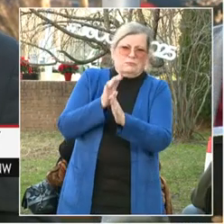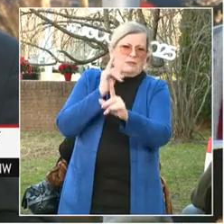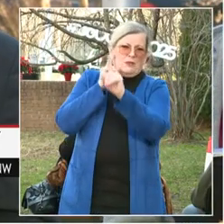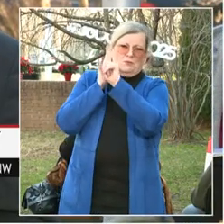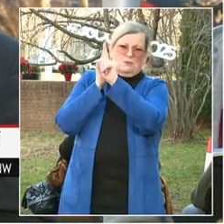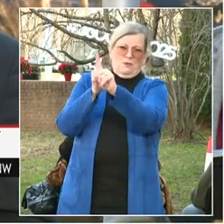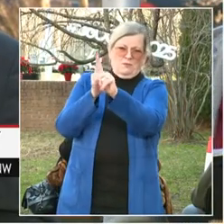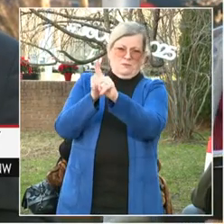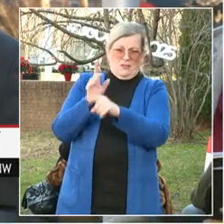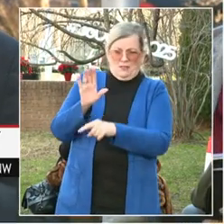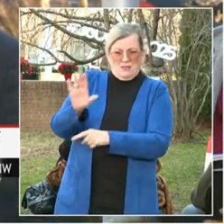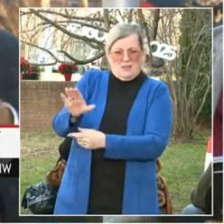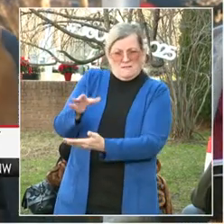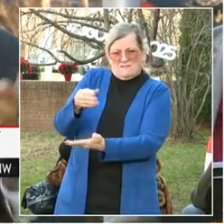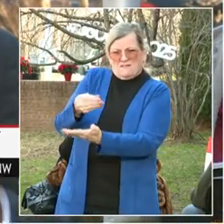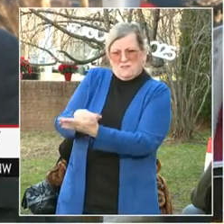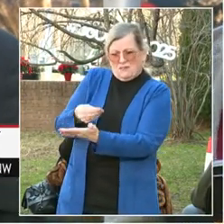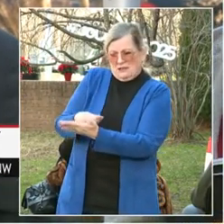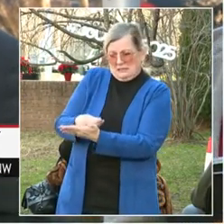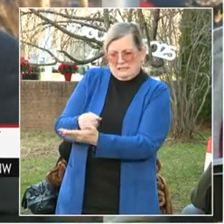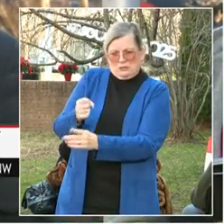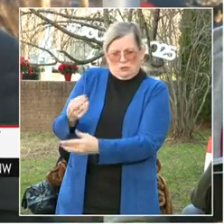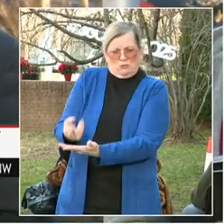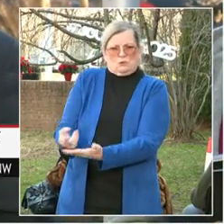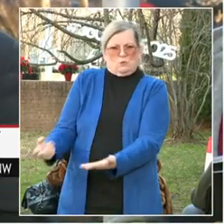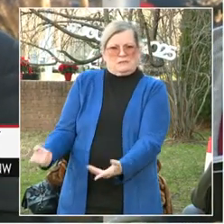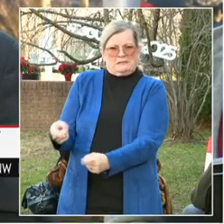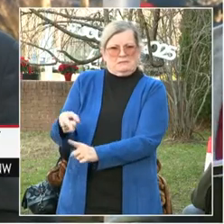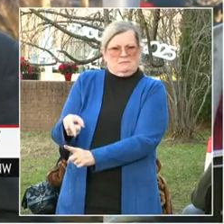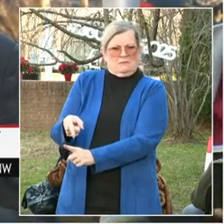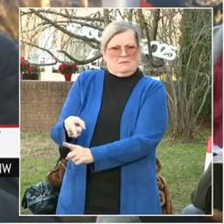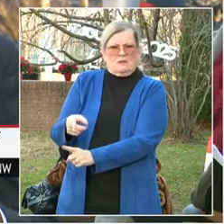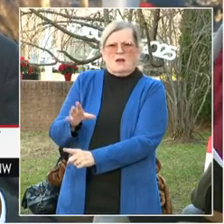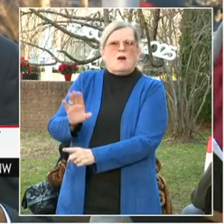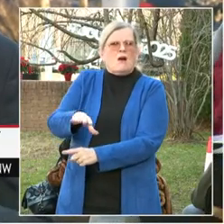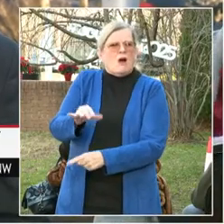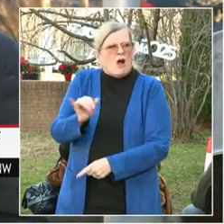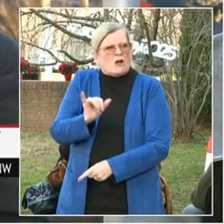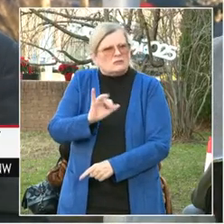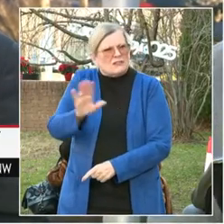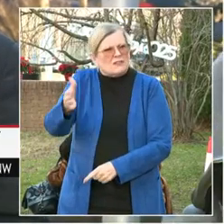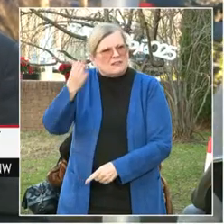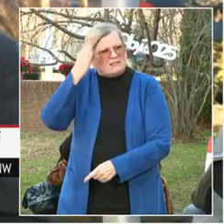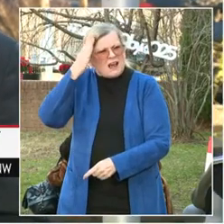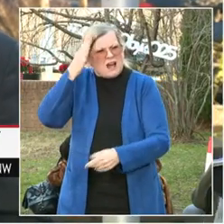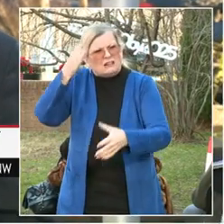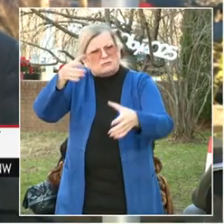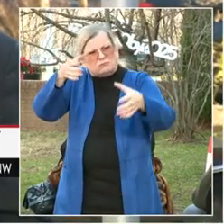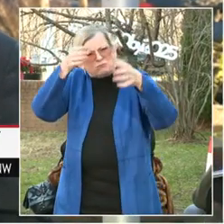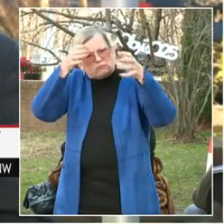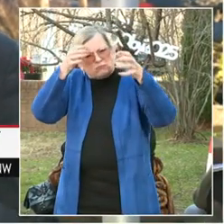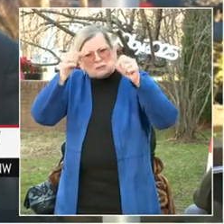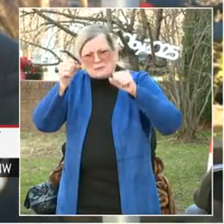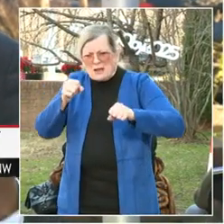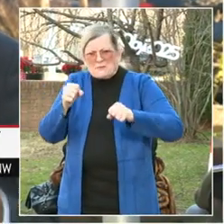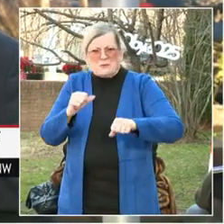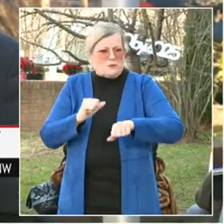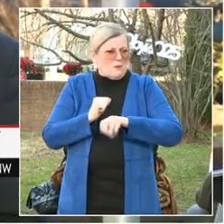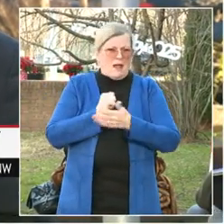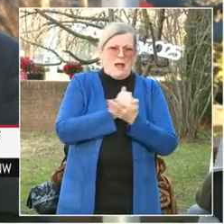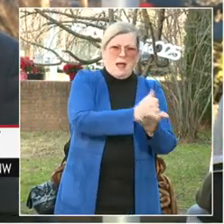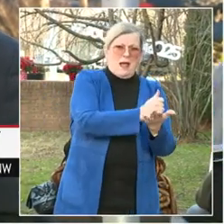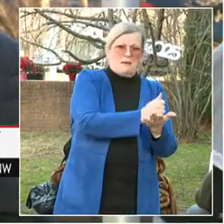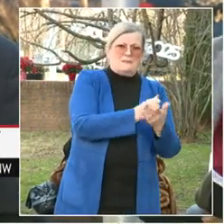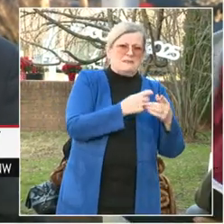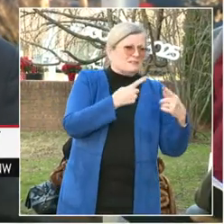financial, but just the knowledge and the ability to really make that jump into this space. So this is really